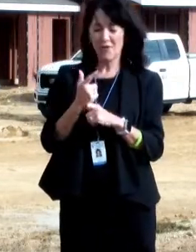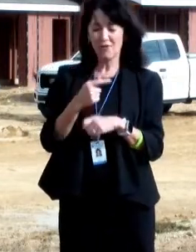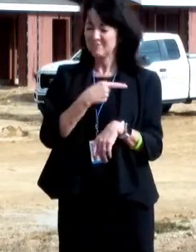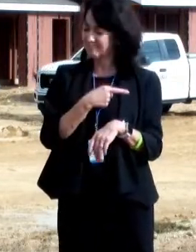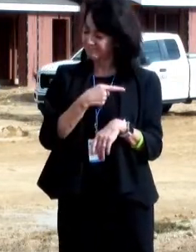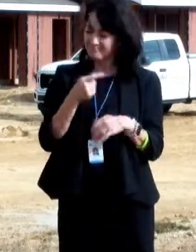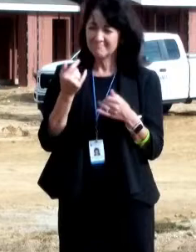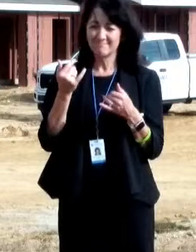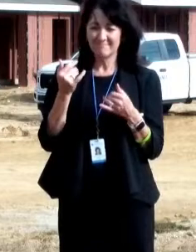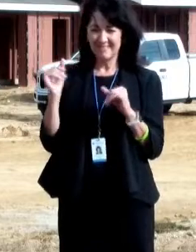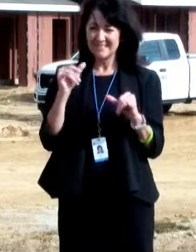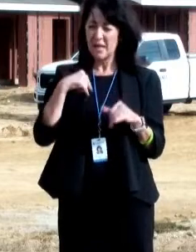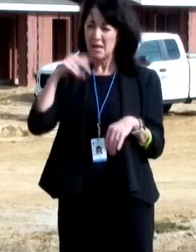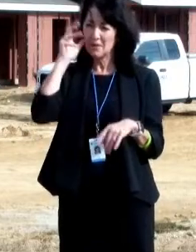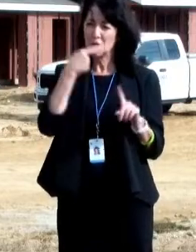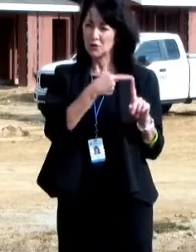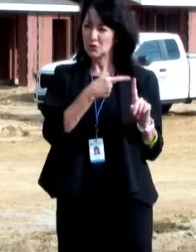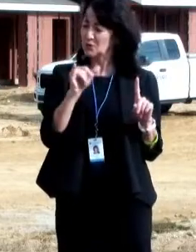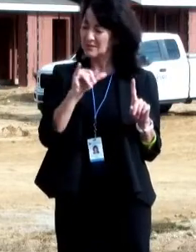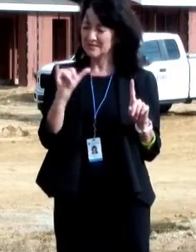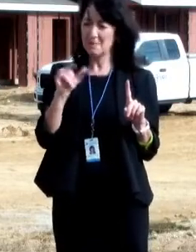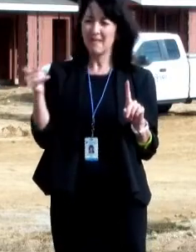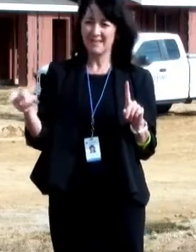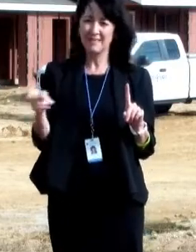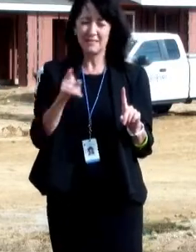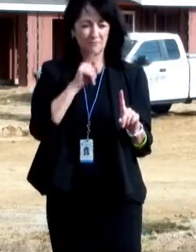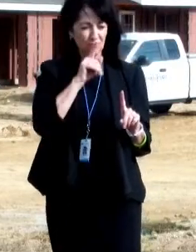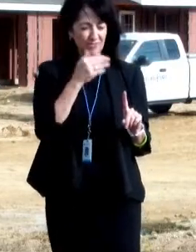today, you can be proud. Thanks, Lon.